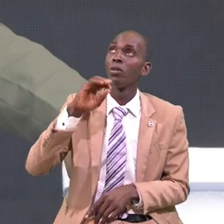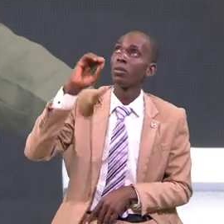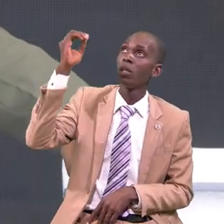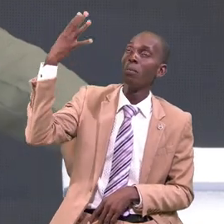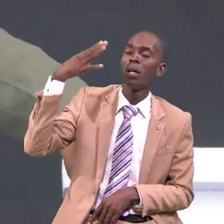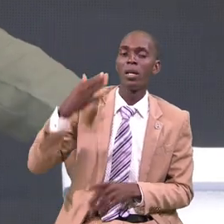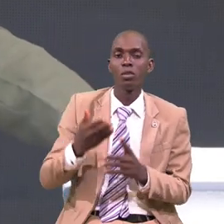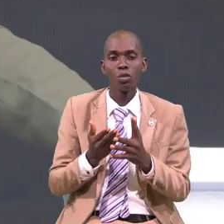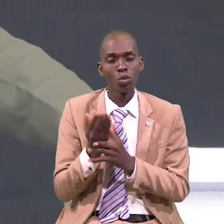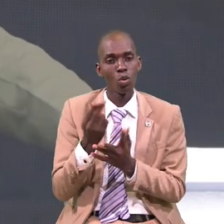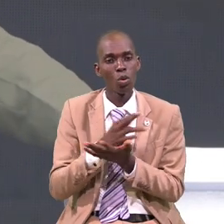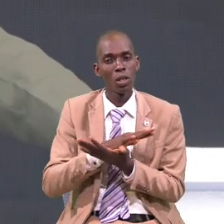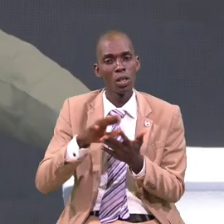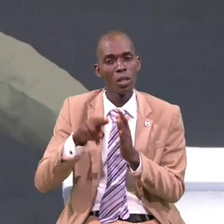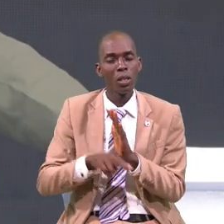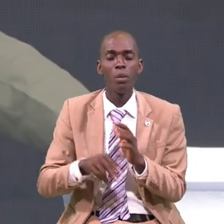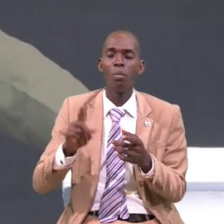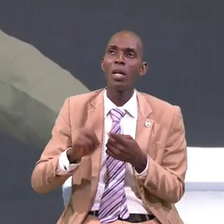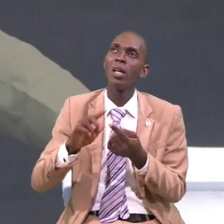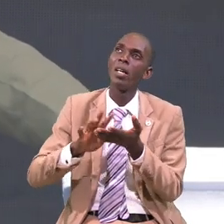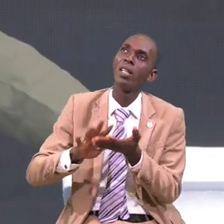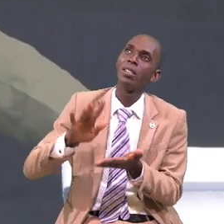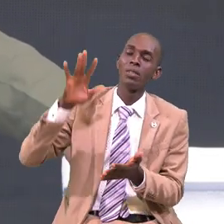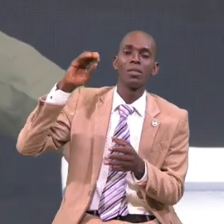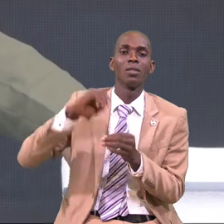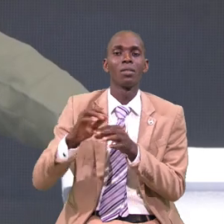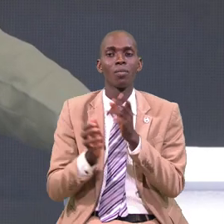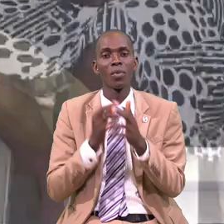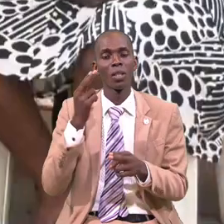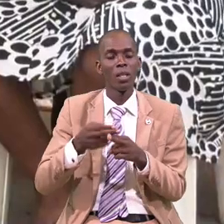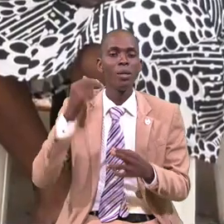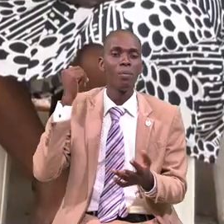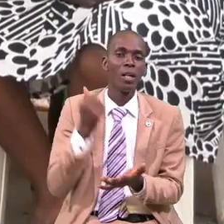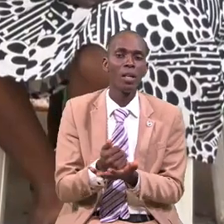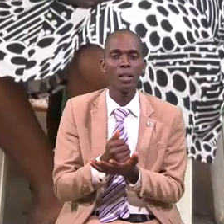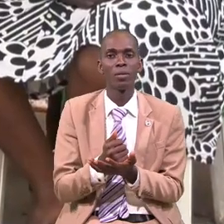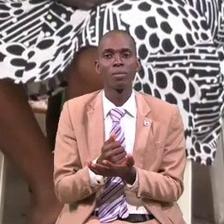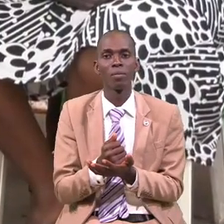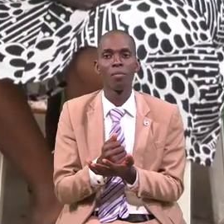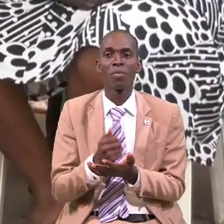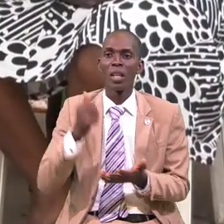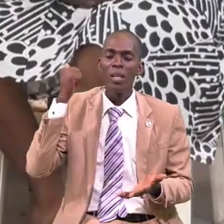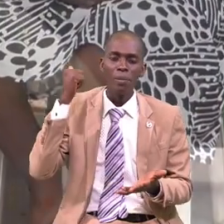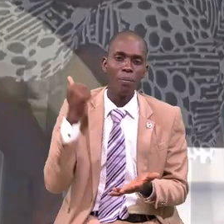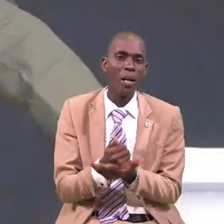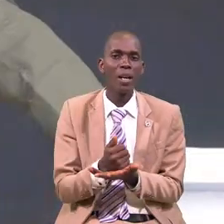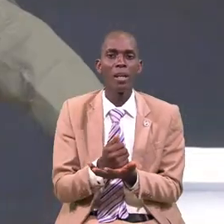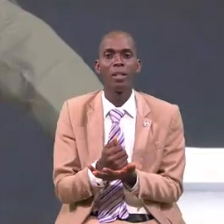godliness, to glory. Amen. Amen. Amen.